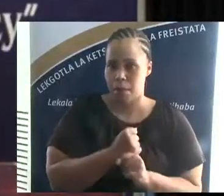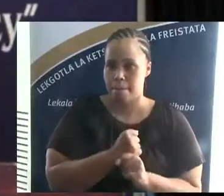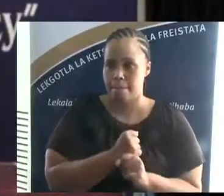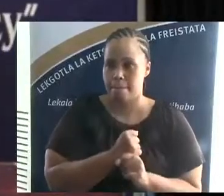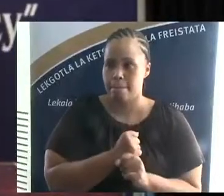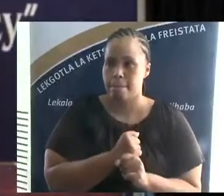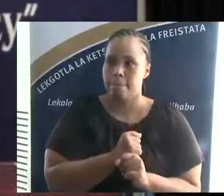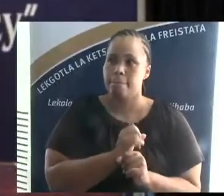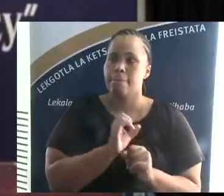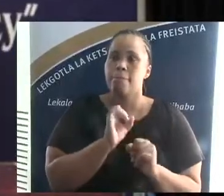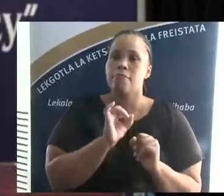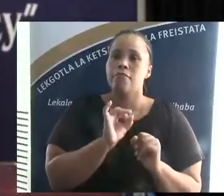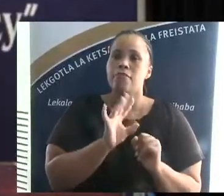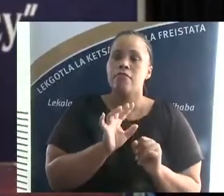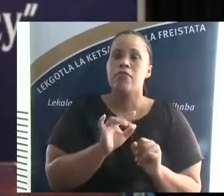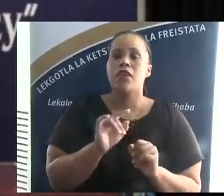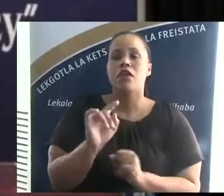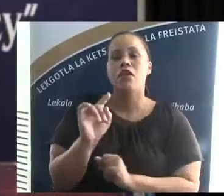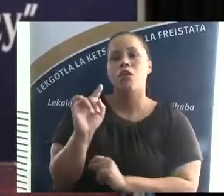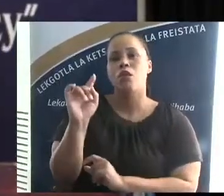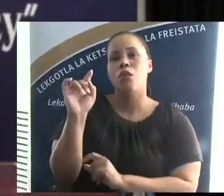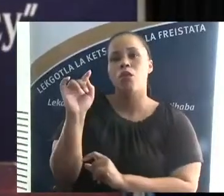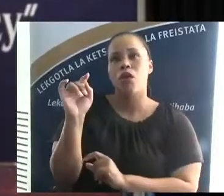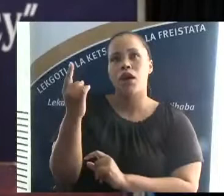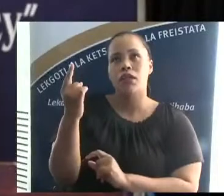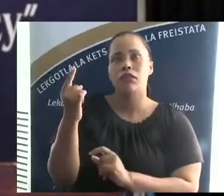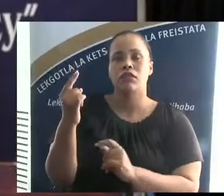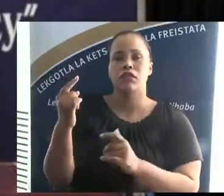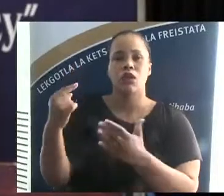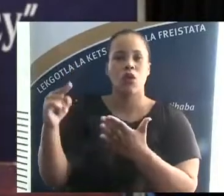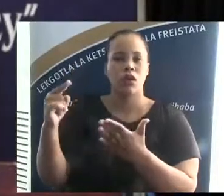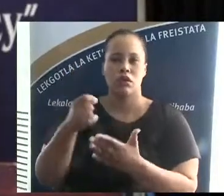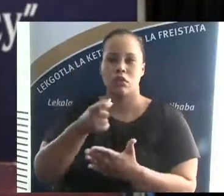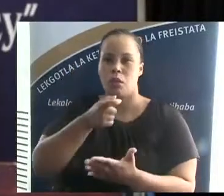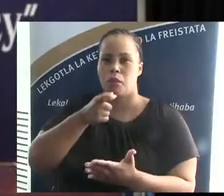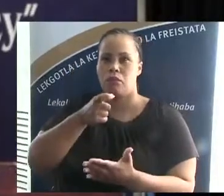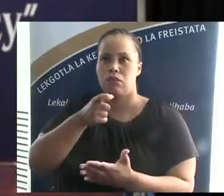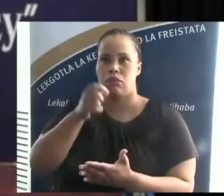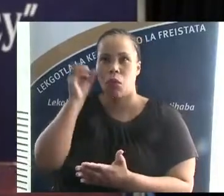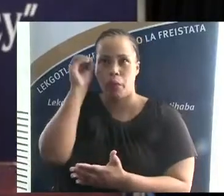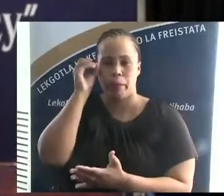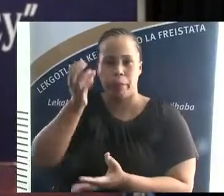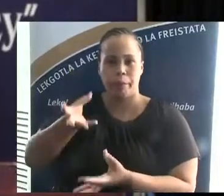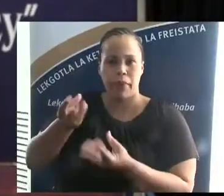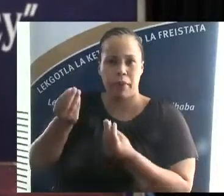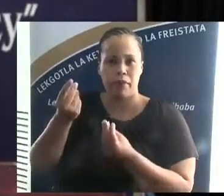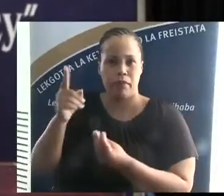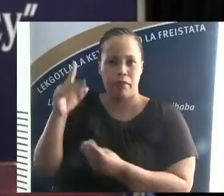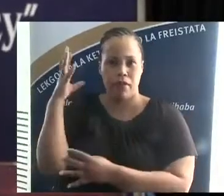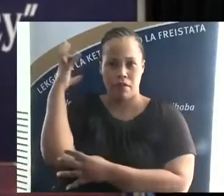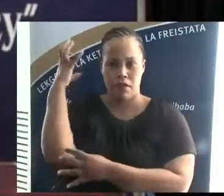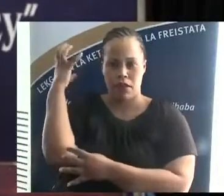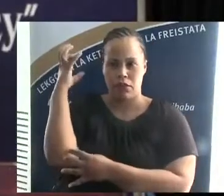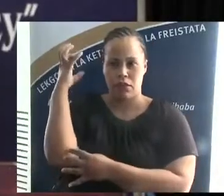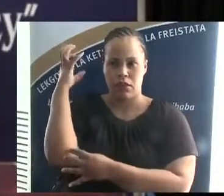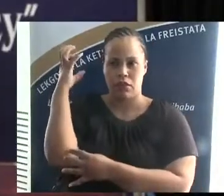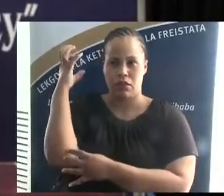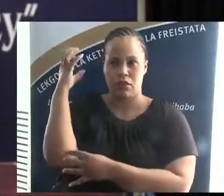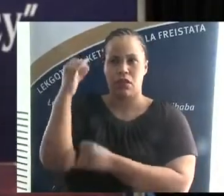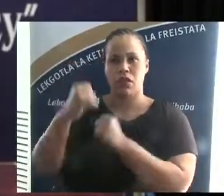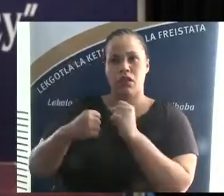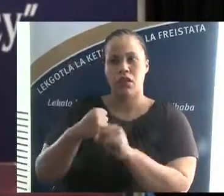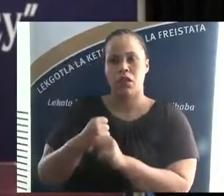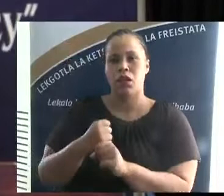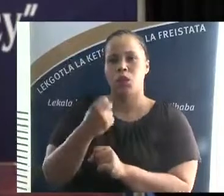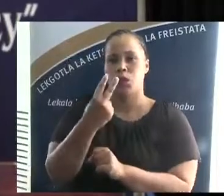One entity retained a disclaimer of audit opinion, and that's the Free State Development Corporation in the 2020-21 financial